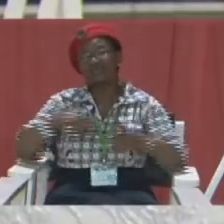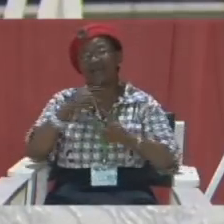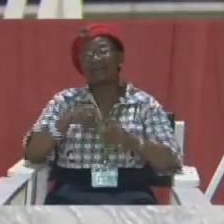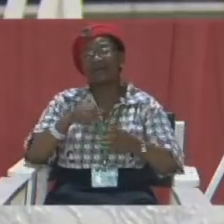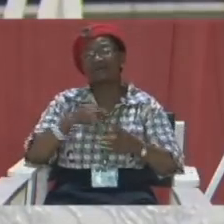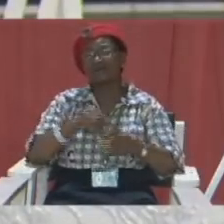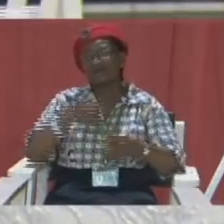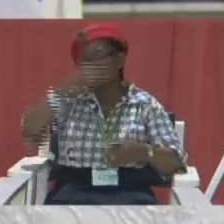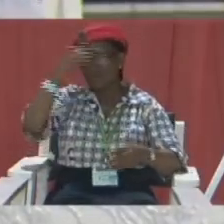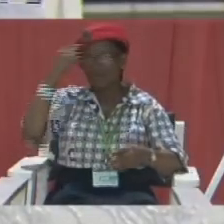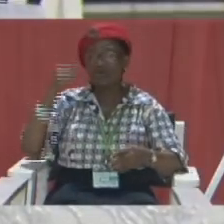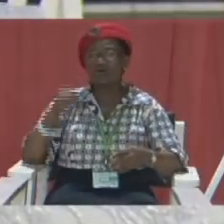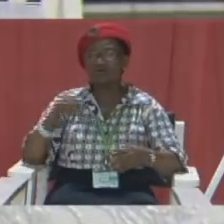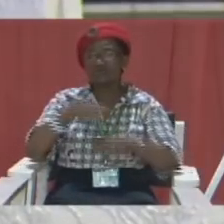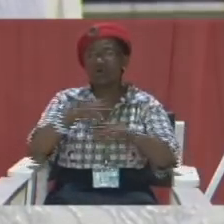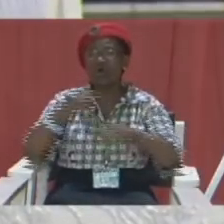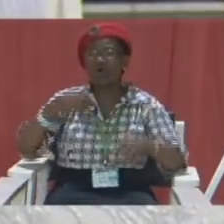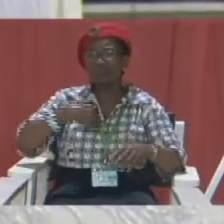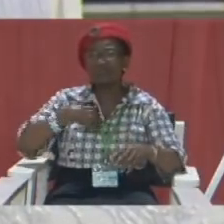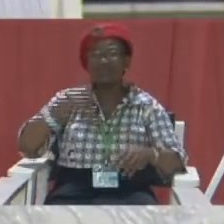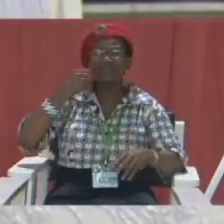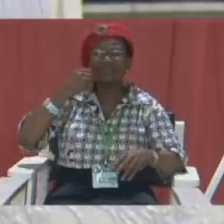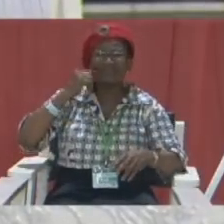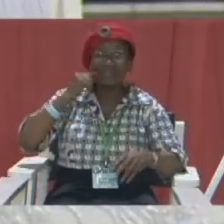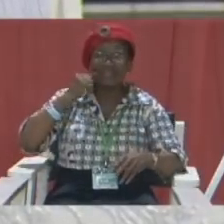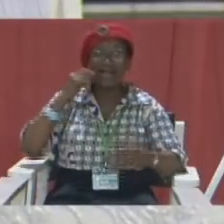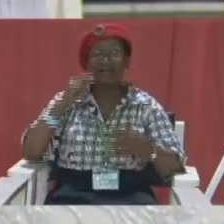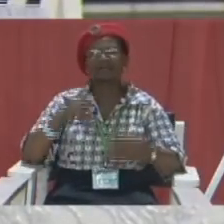oni Mara nitori ko so to munu ndun.